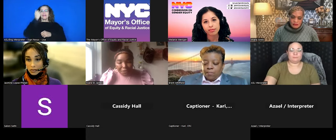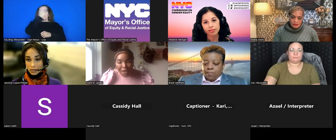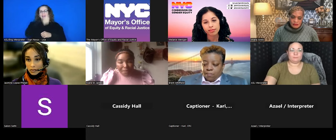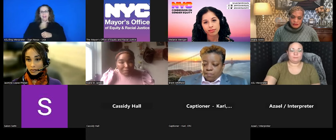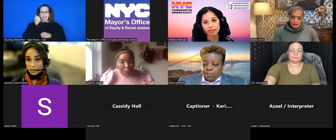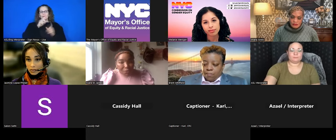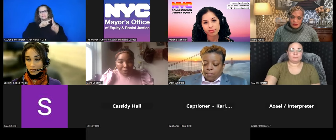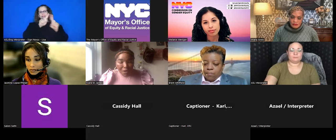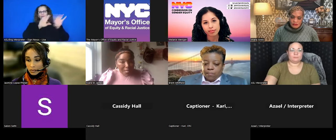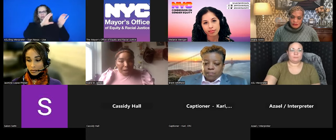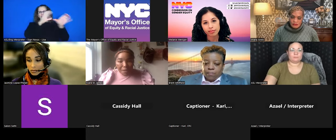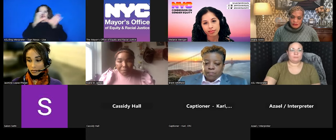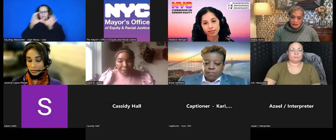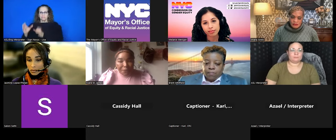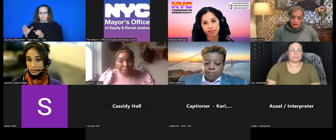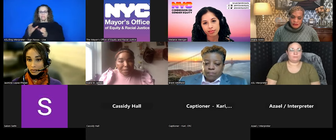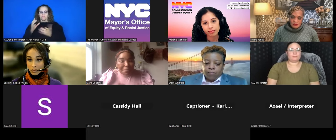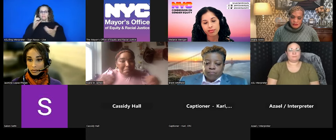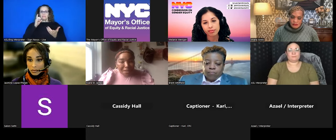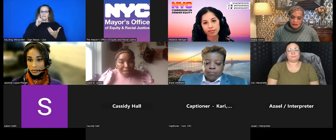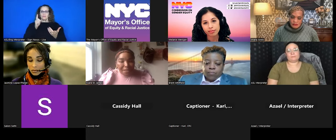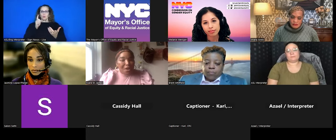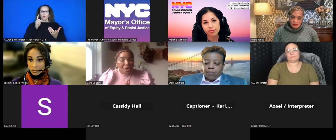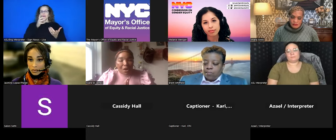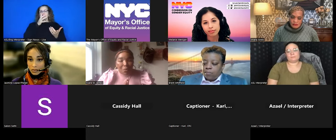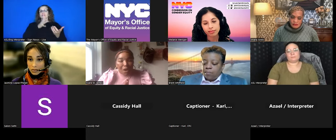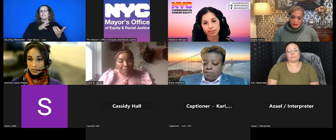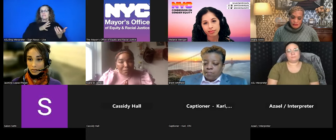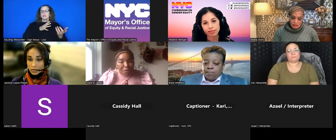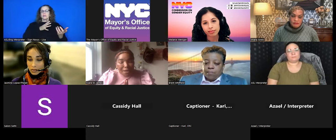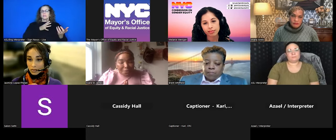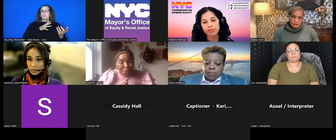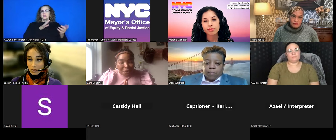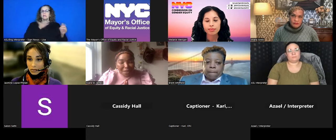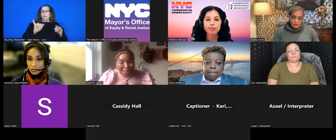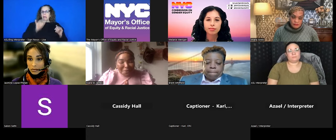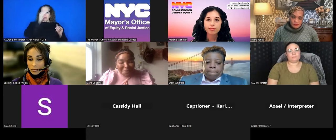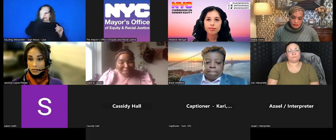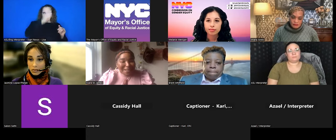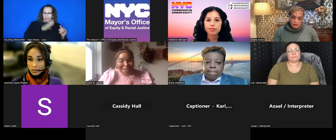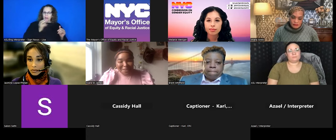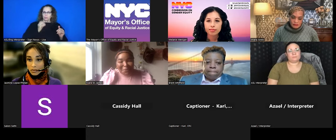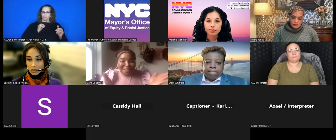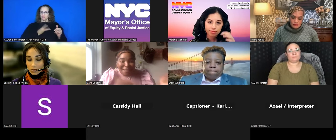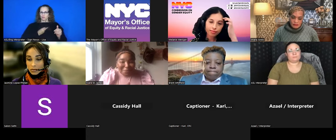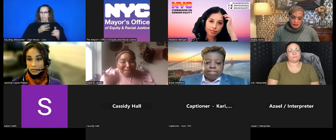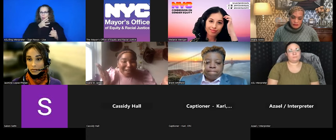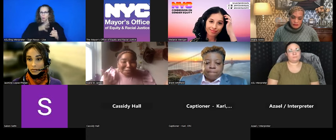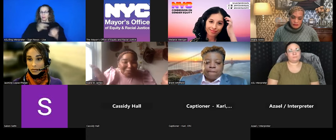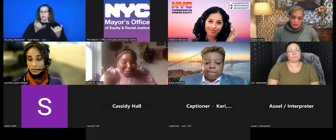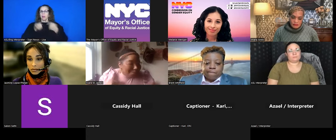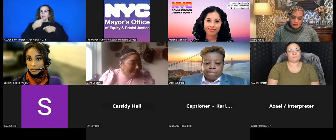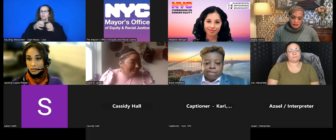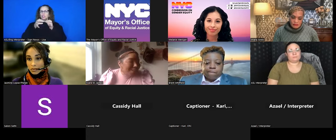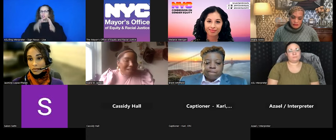different tribes for feminine men or trans women. Once again, we didn't have the